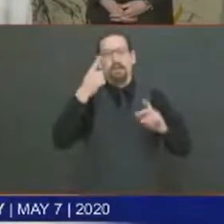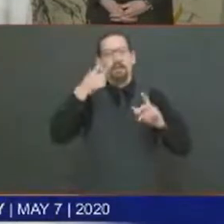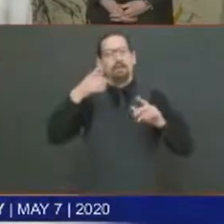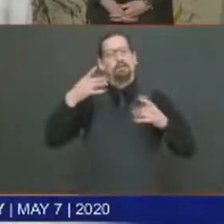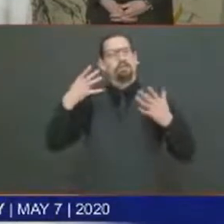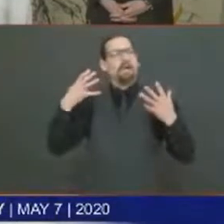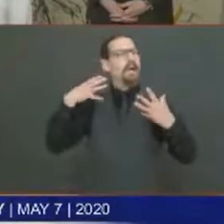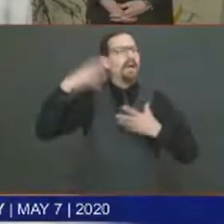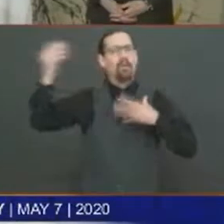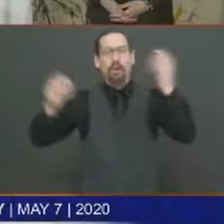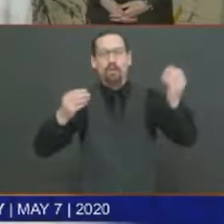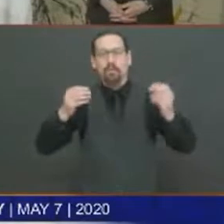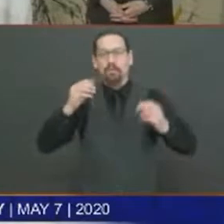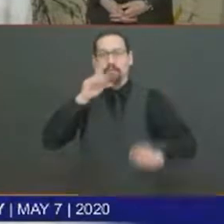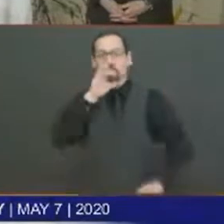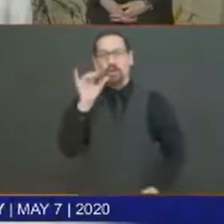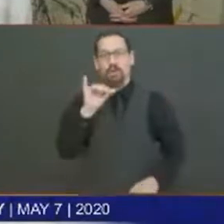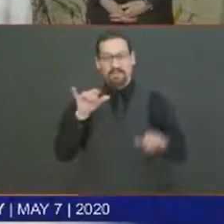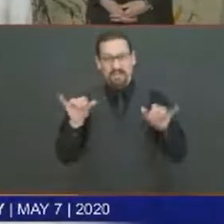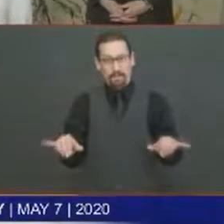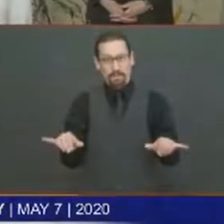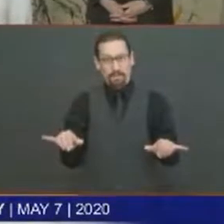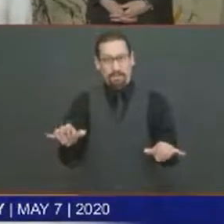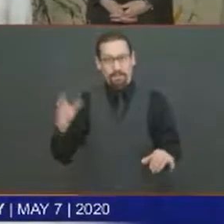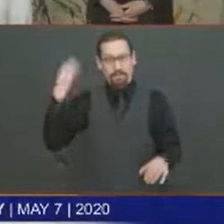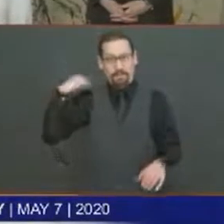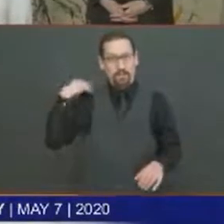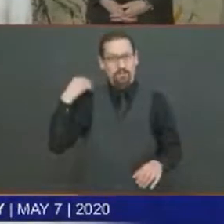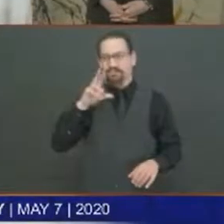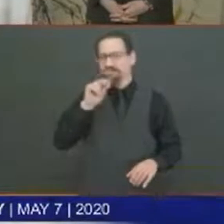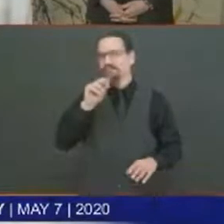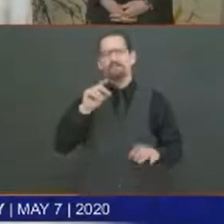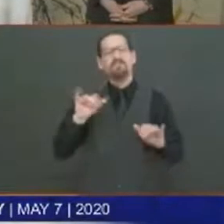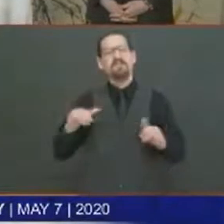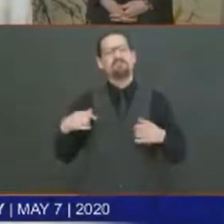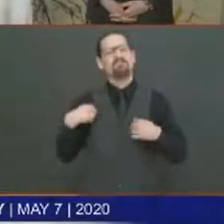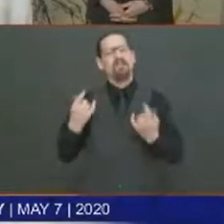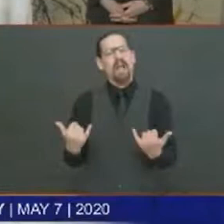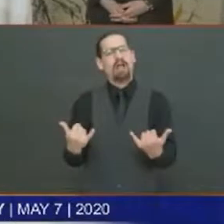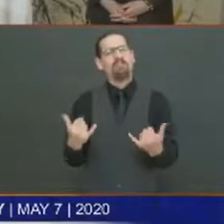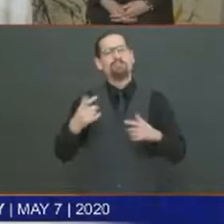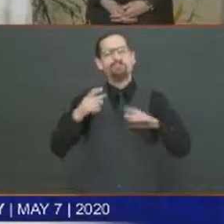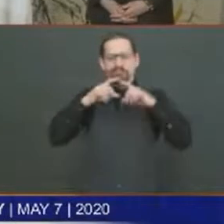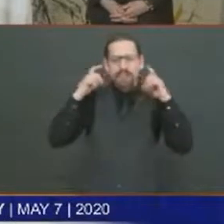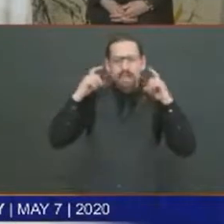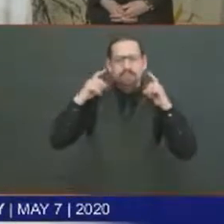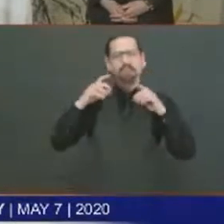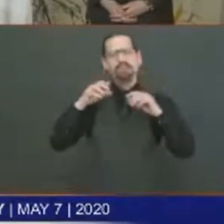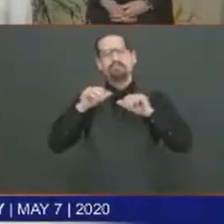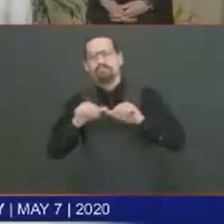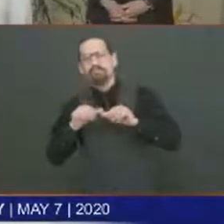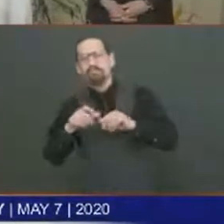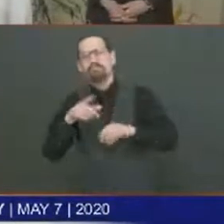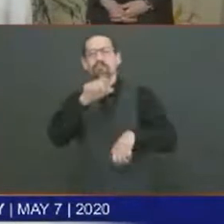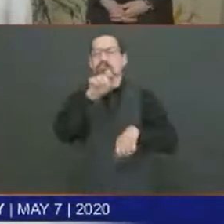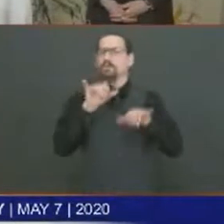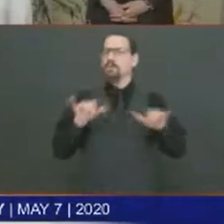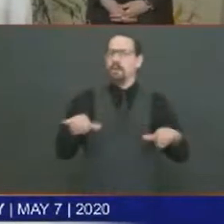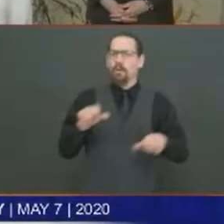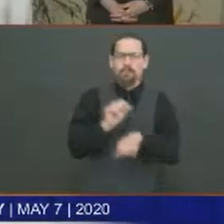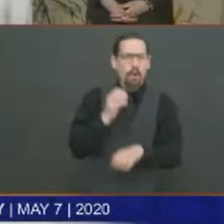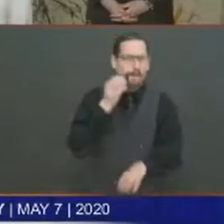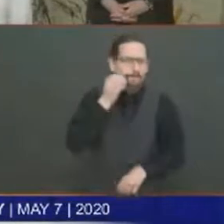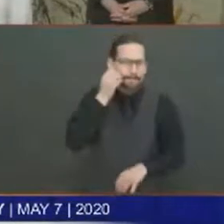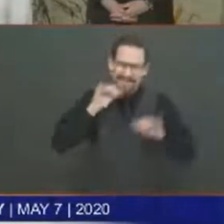now. If you're working from home, you need to still work from home. If you can work from home, work from home. We're still not going to be able